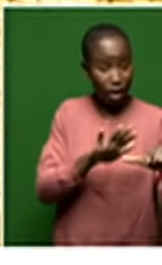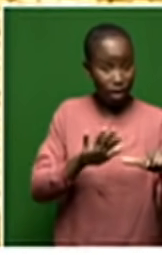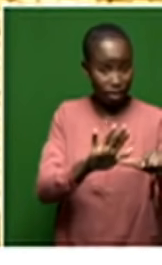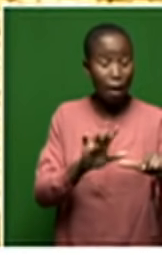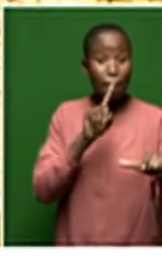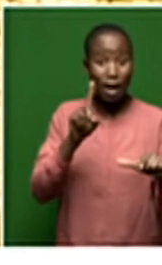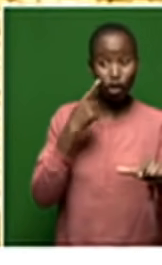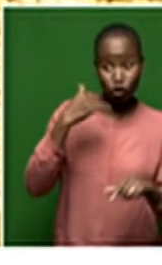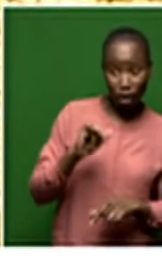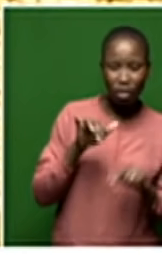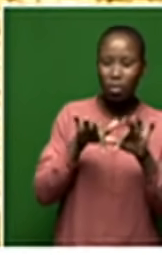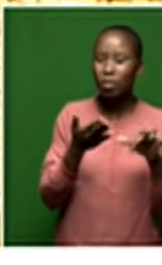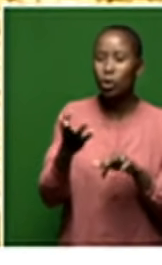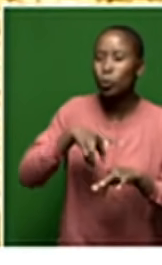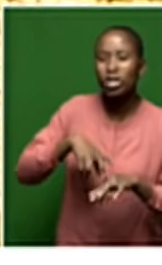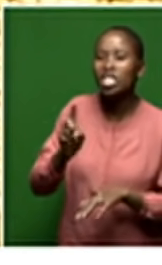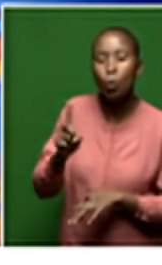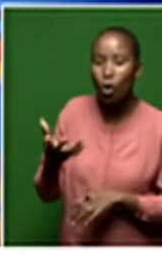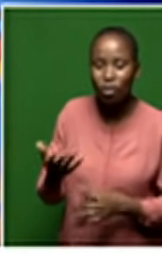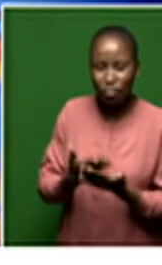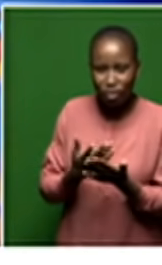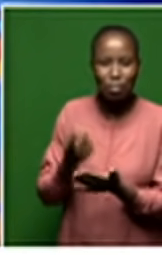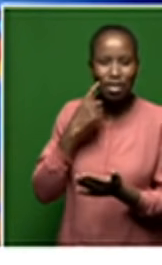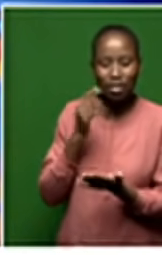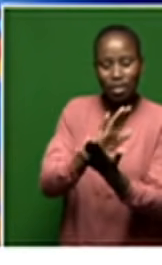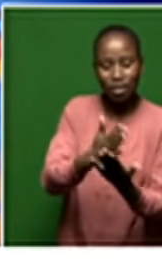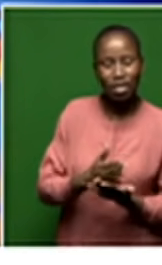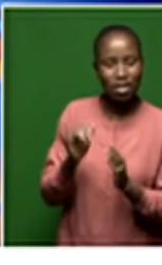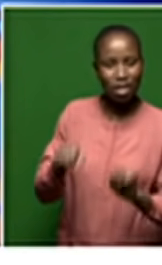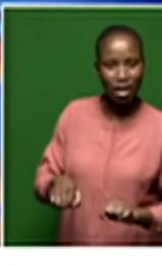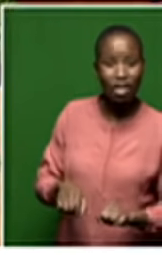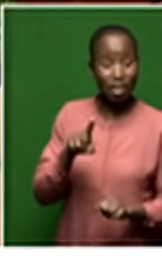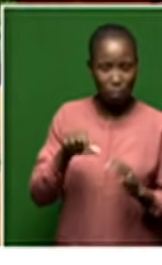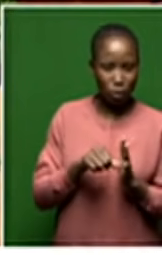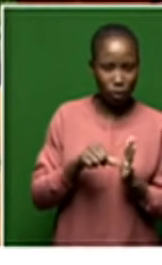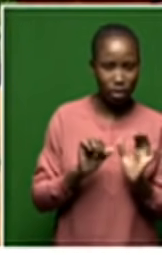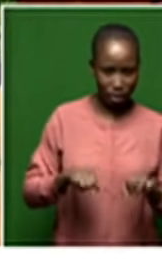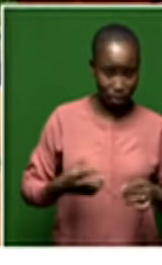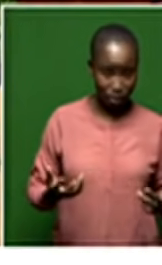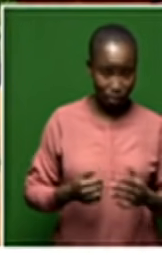the people. It's very, very important. And of course, we say that there will be